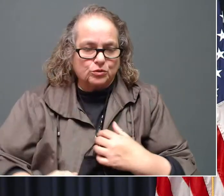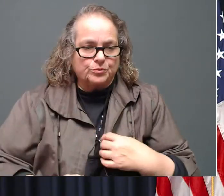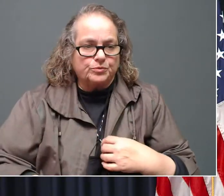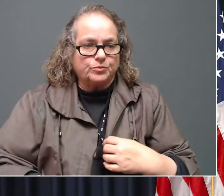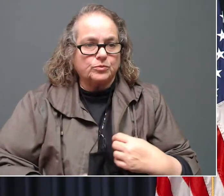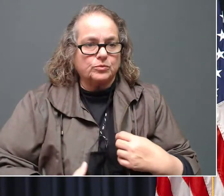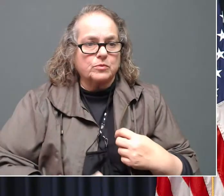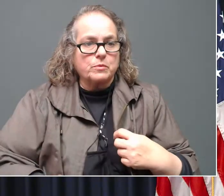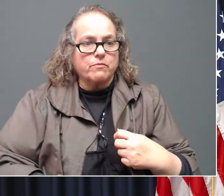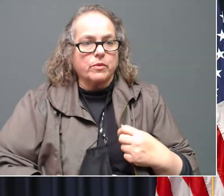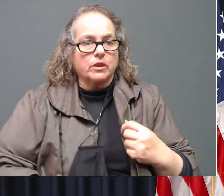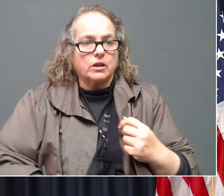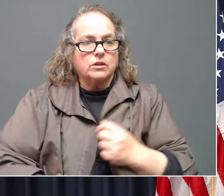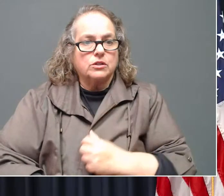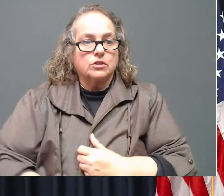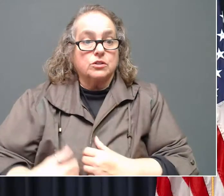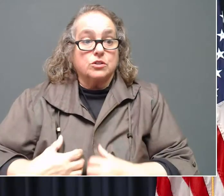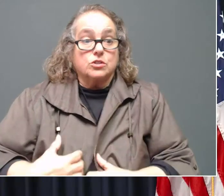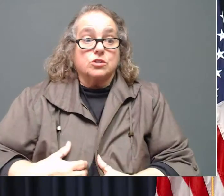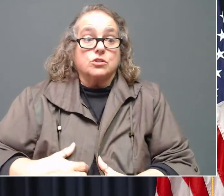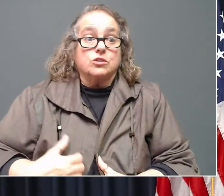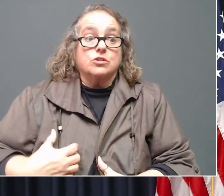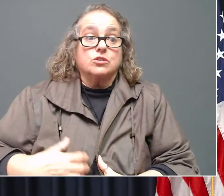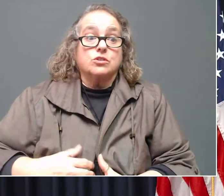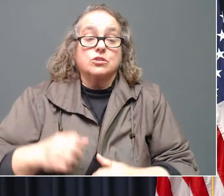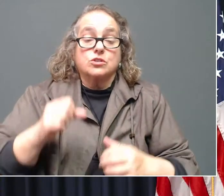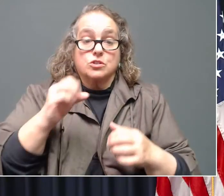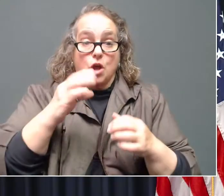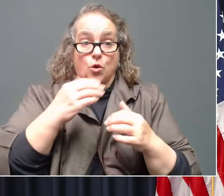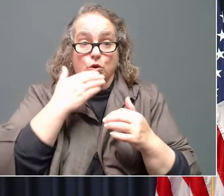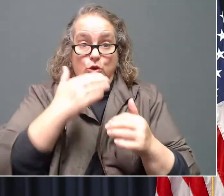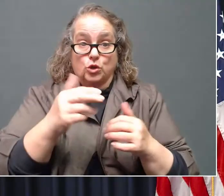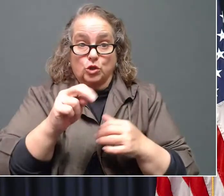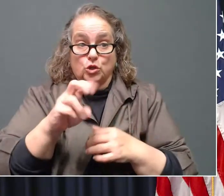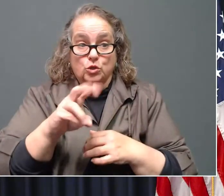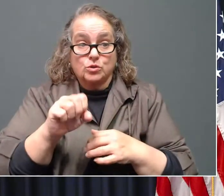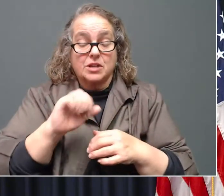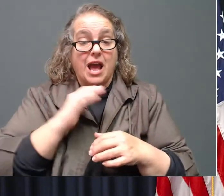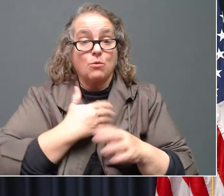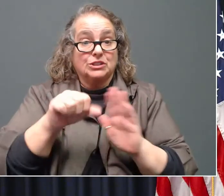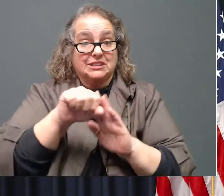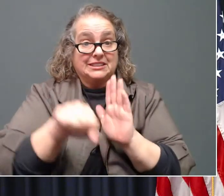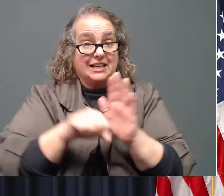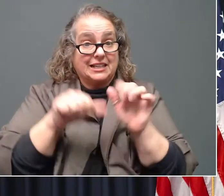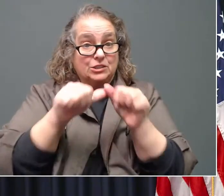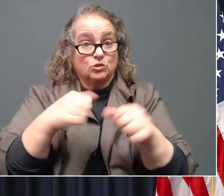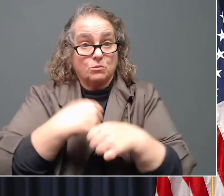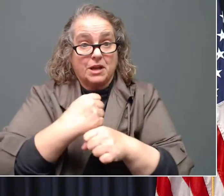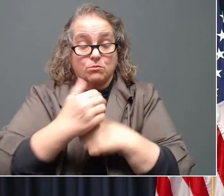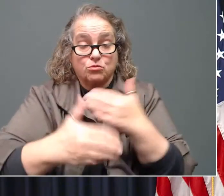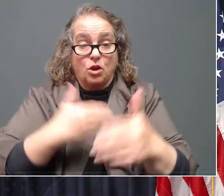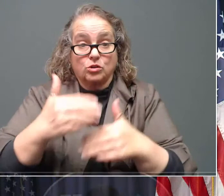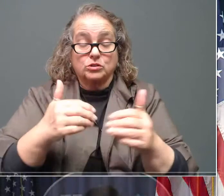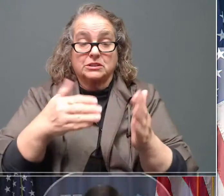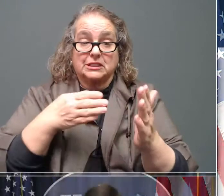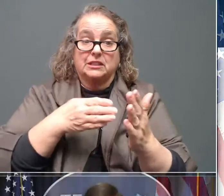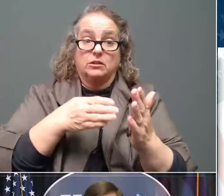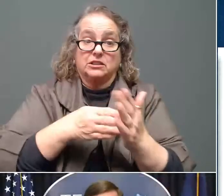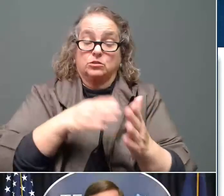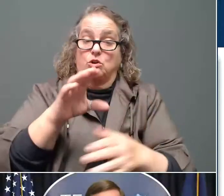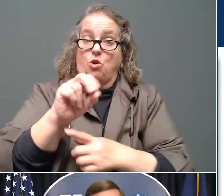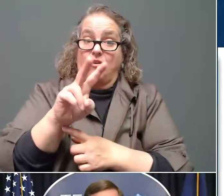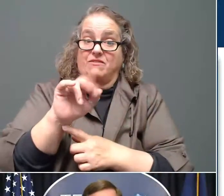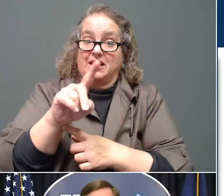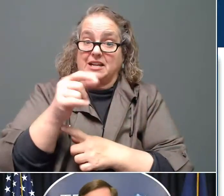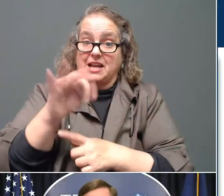with good news. As our state continues making progress in our fight against COVID-19, we are simultaneously rebuilding